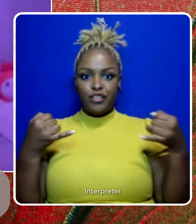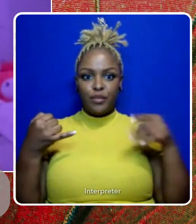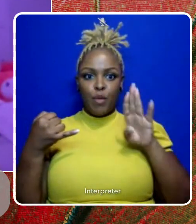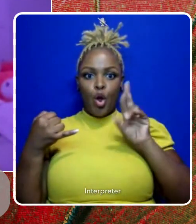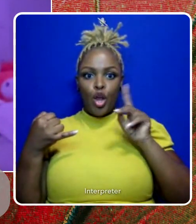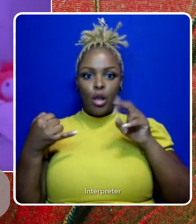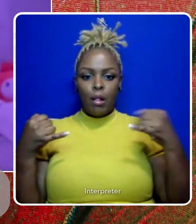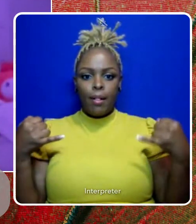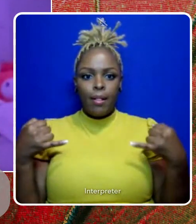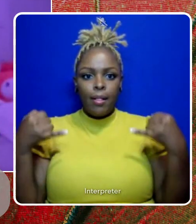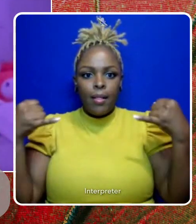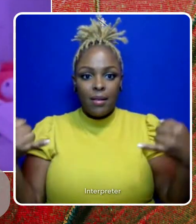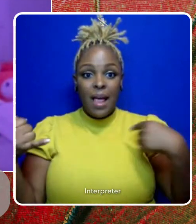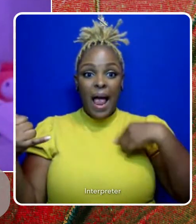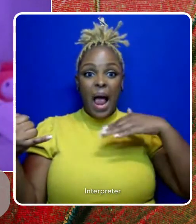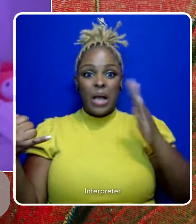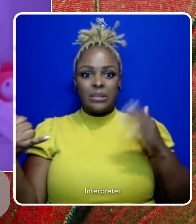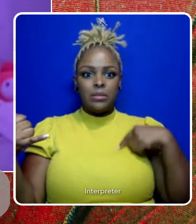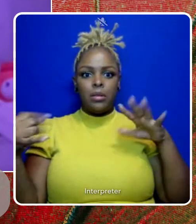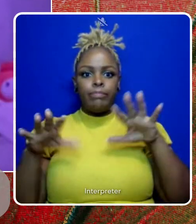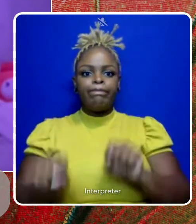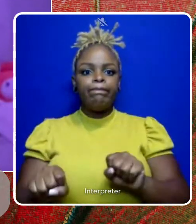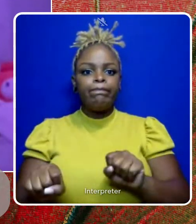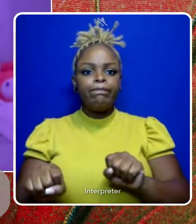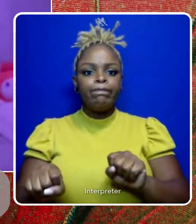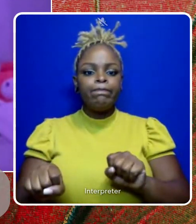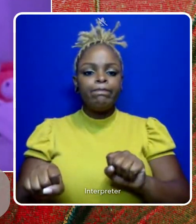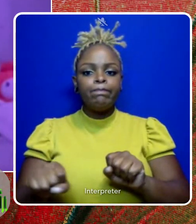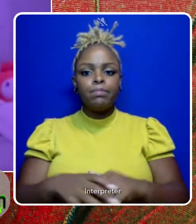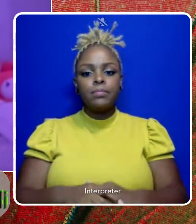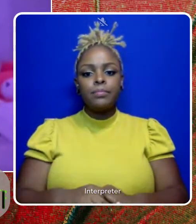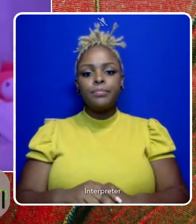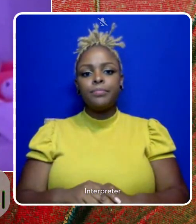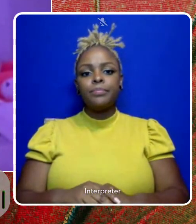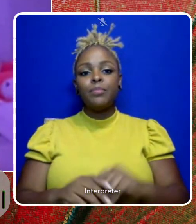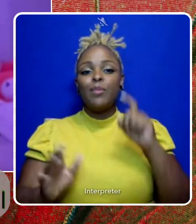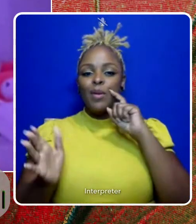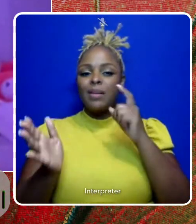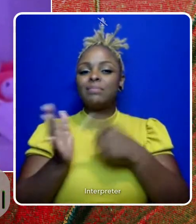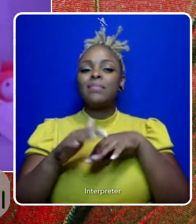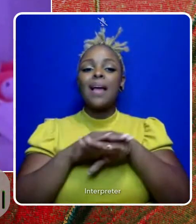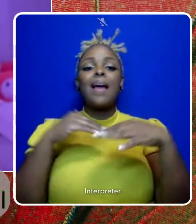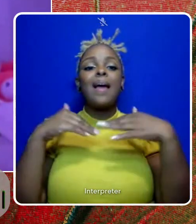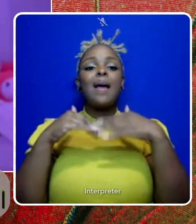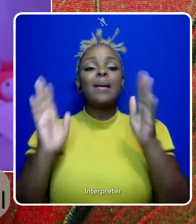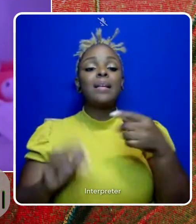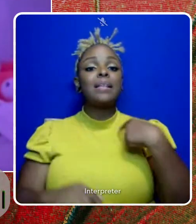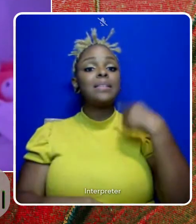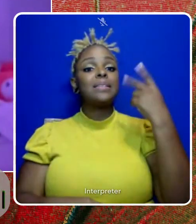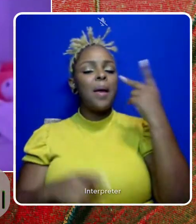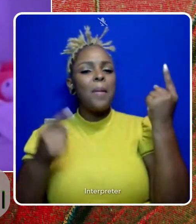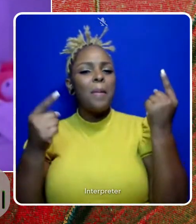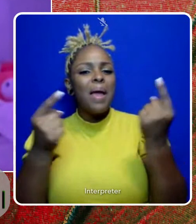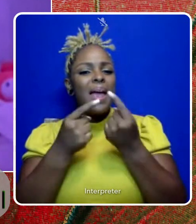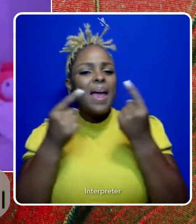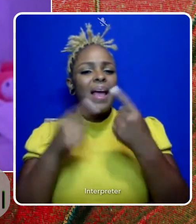and passion and will. They are lovers. In